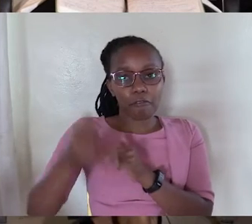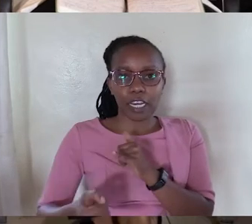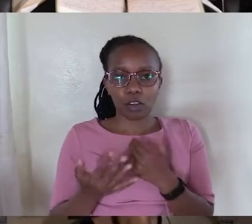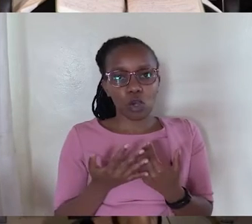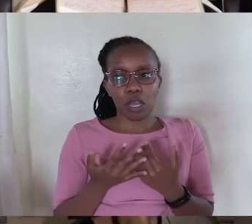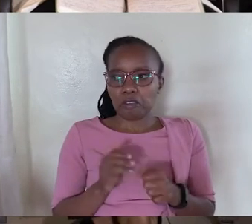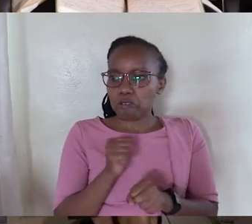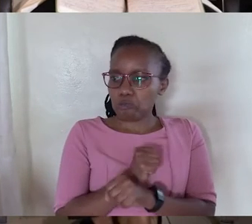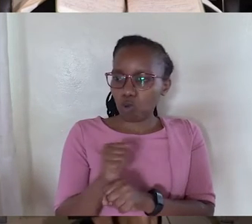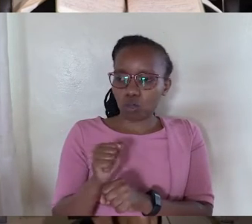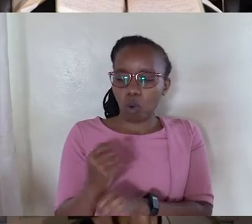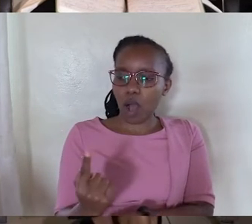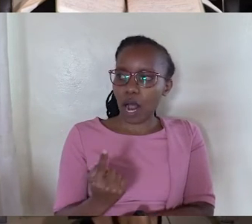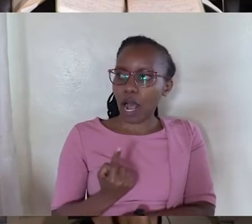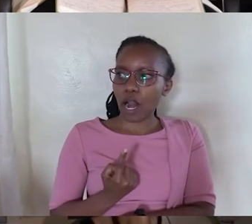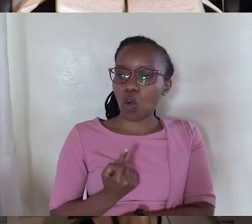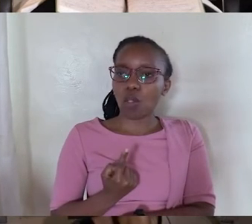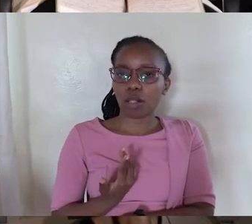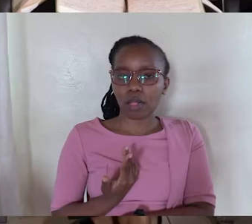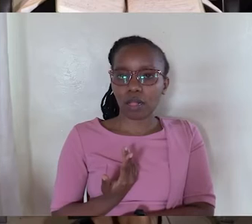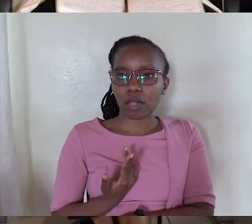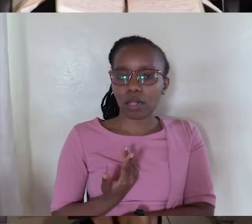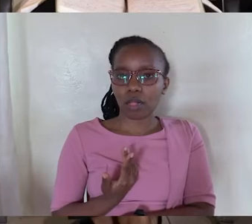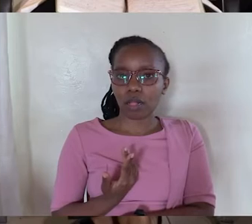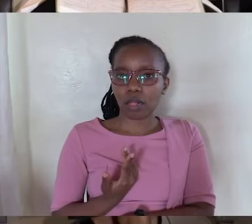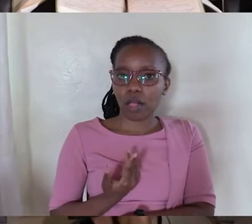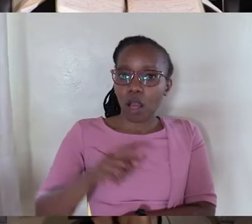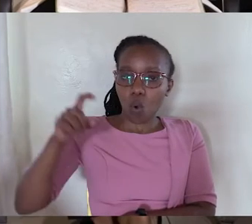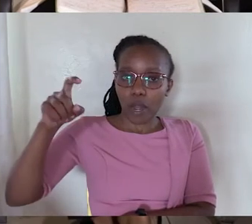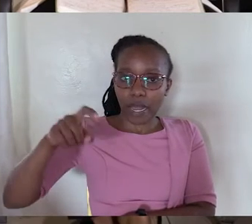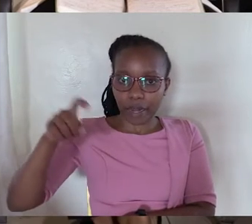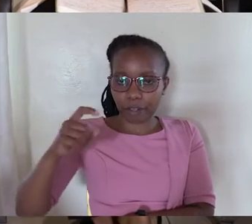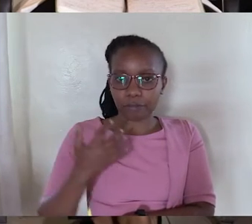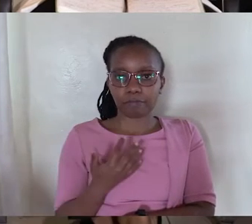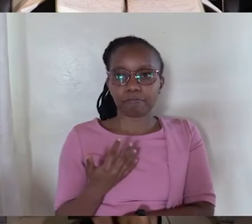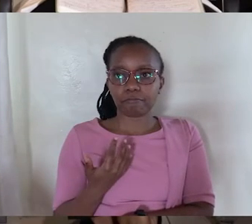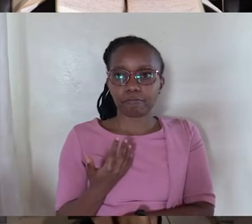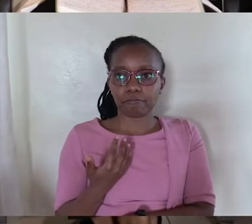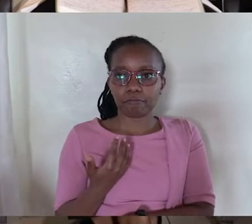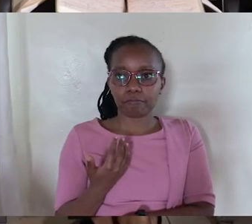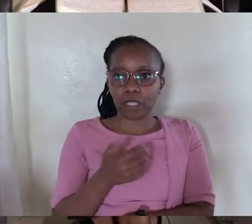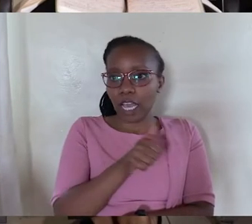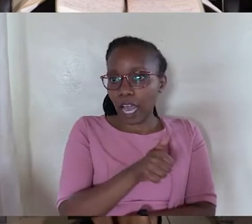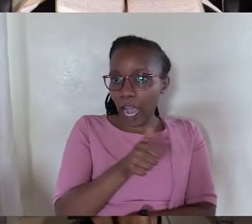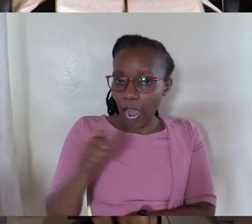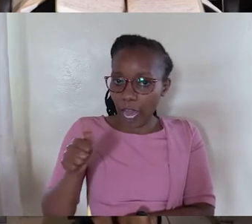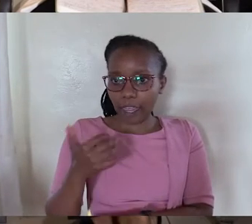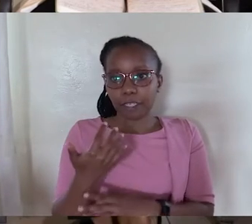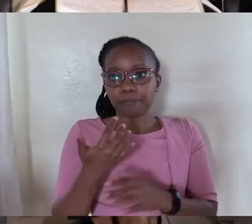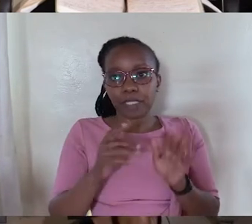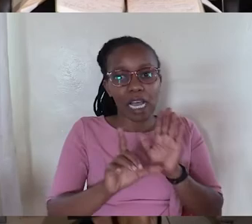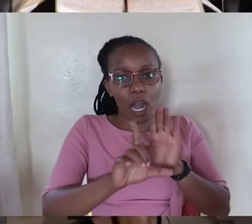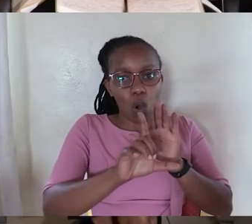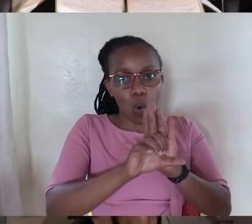do this alone. We still need operationalization of other critical pieces of